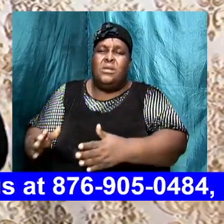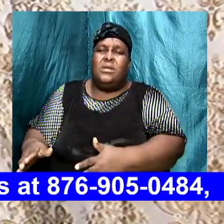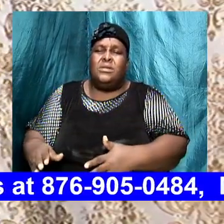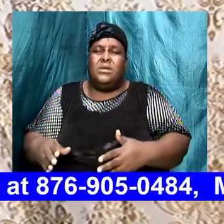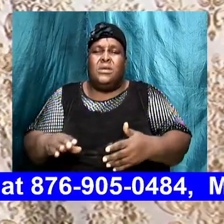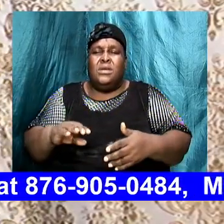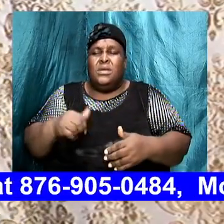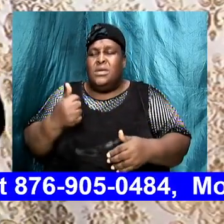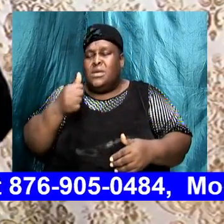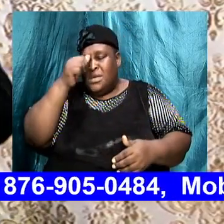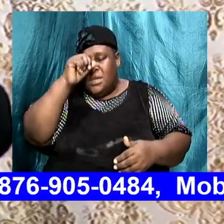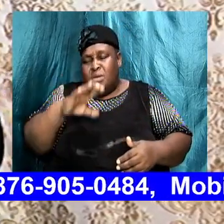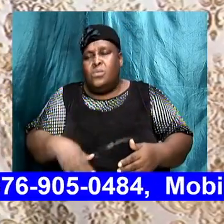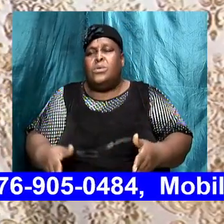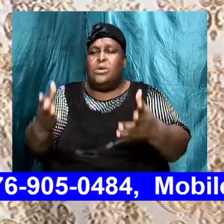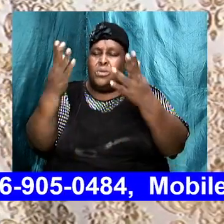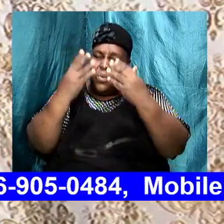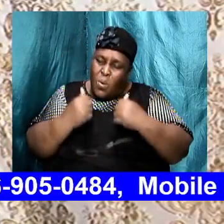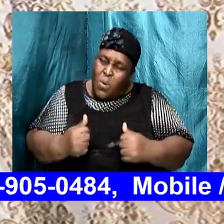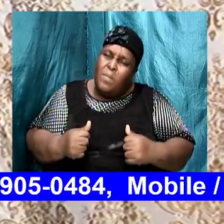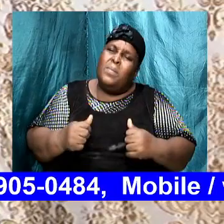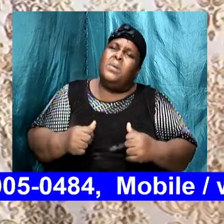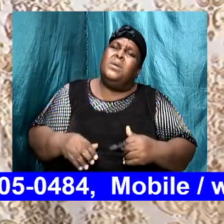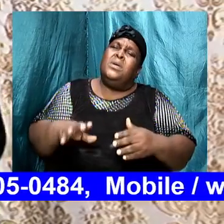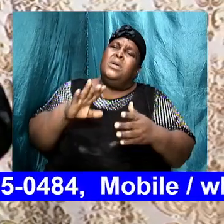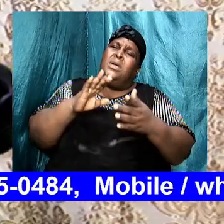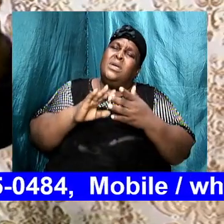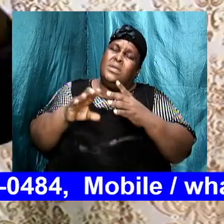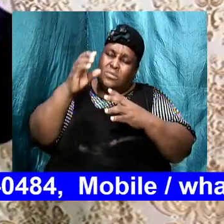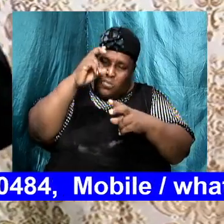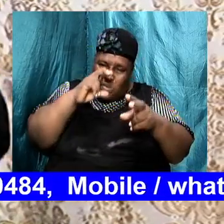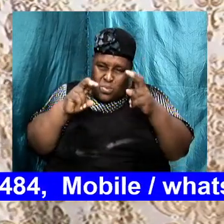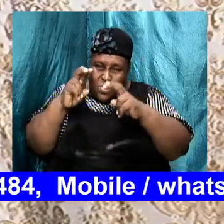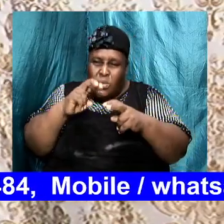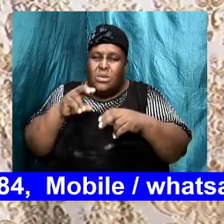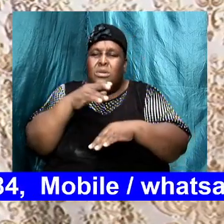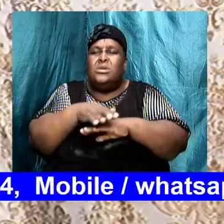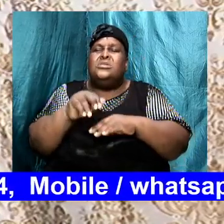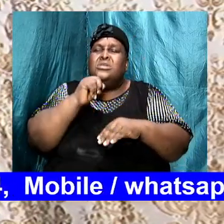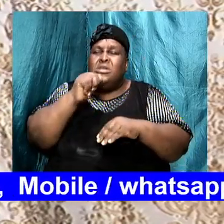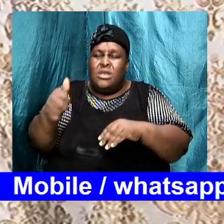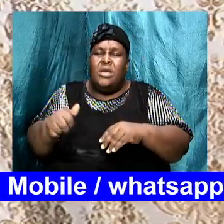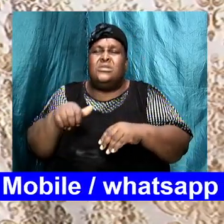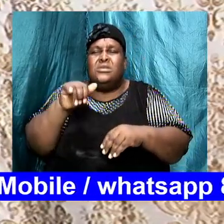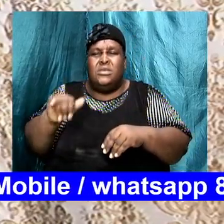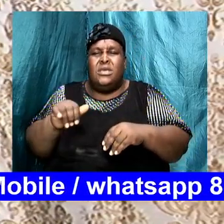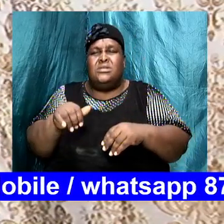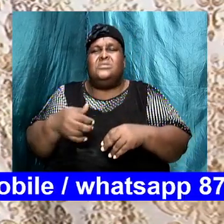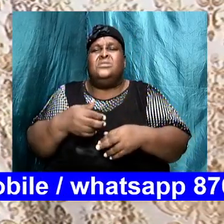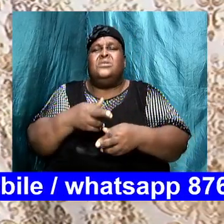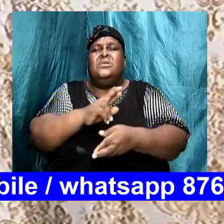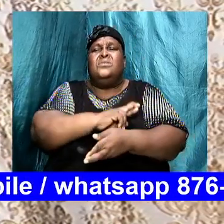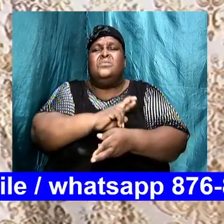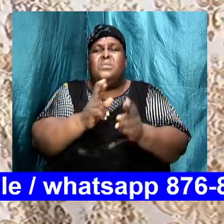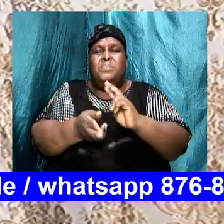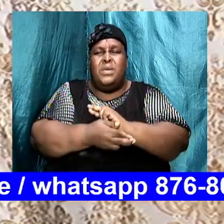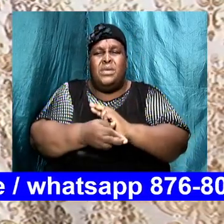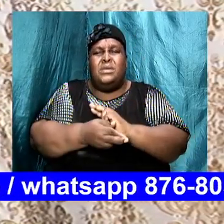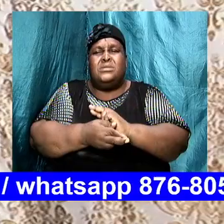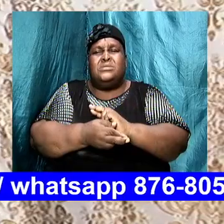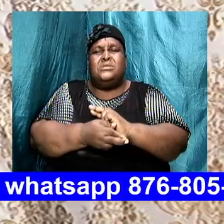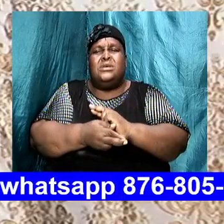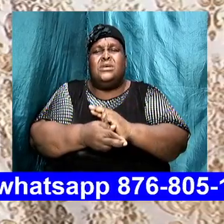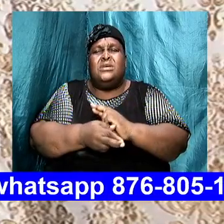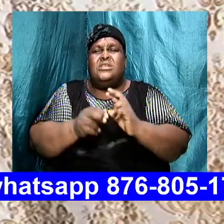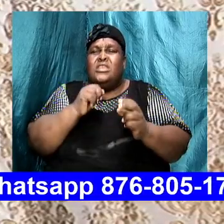You have not repented of your sins. You have not been baptized in the name of Jesus. You have not yet received the gift of the Holy Ghost. But